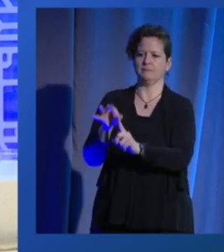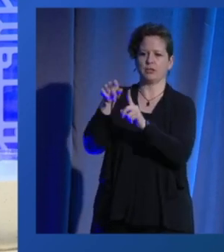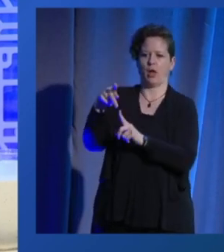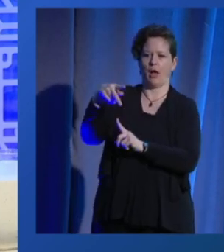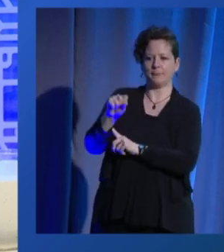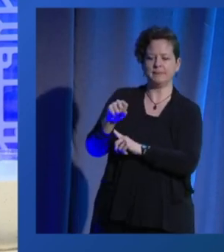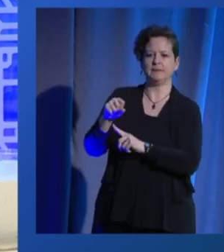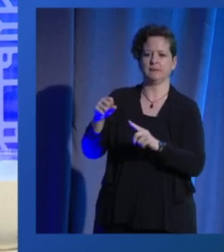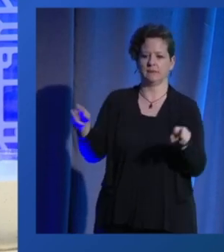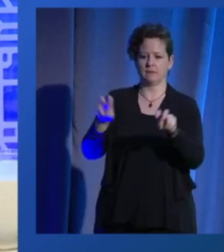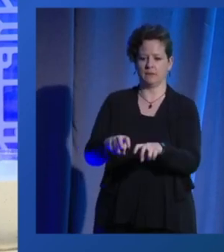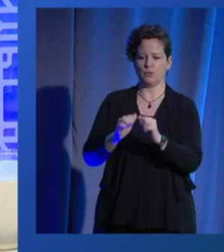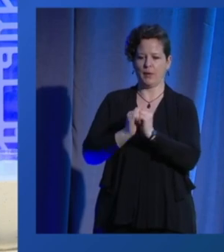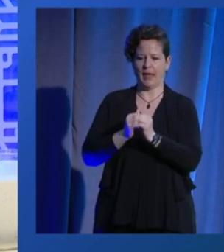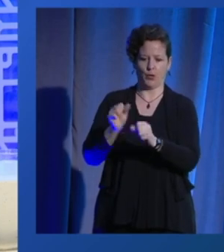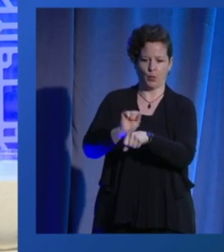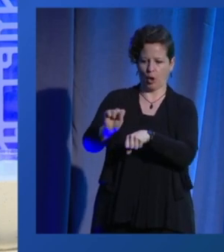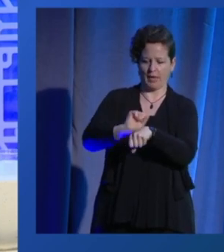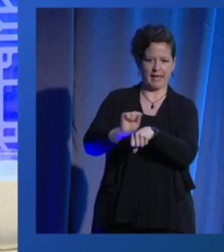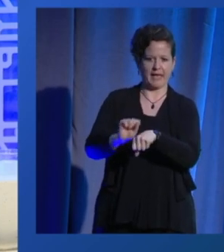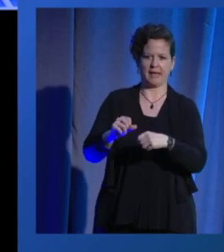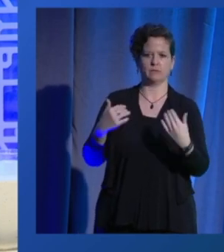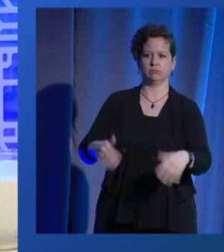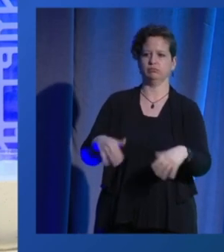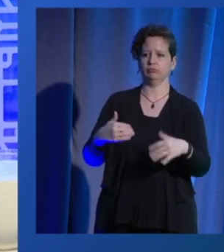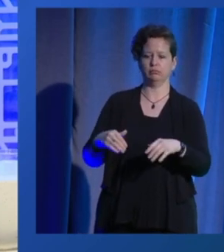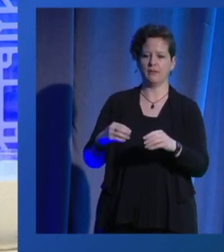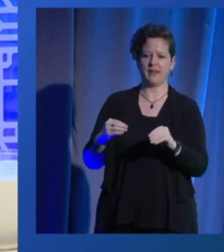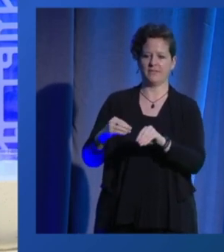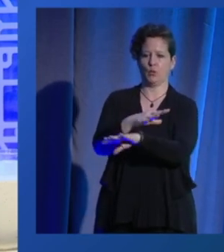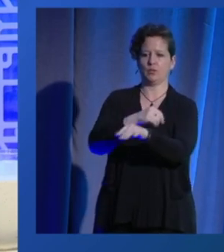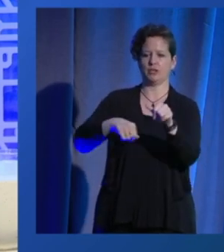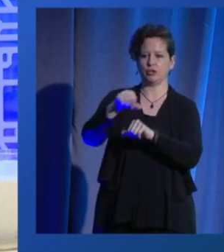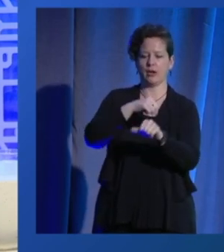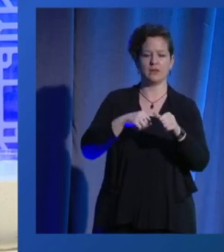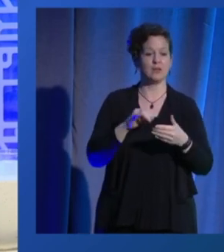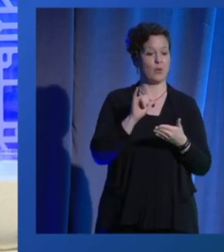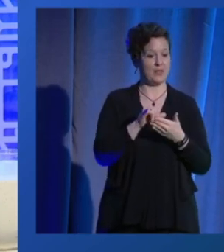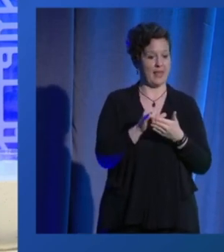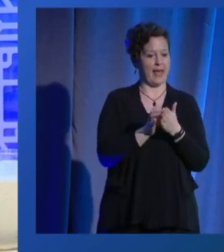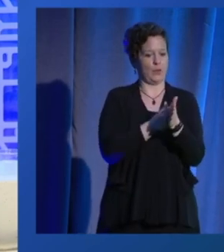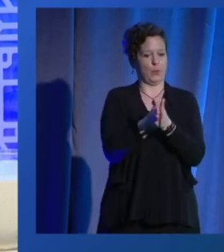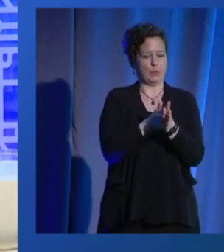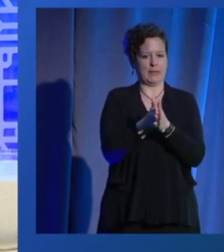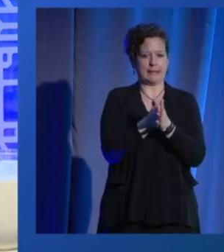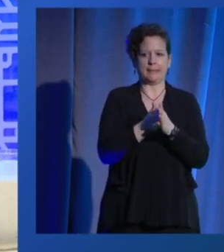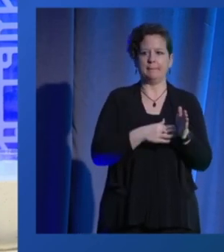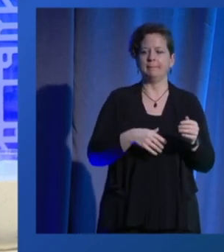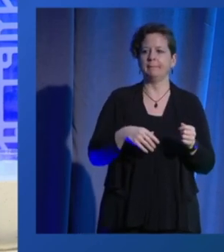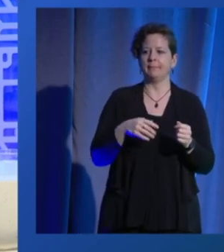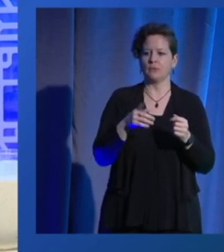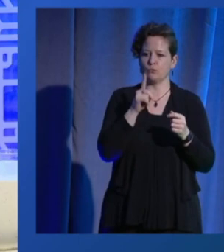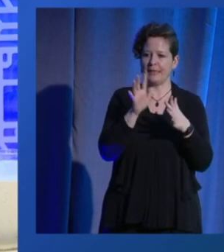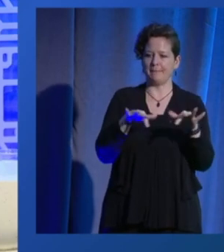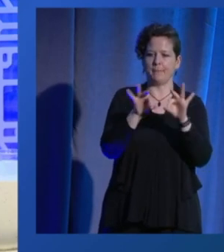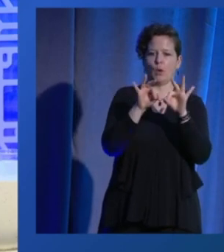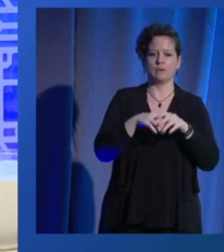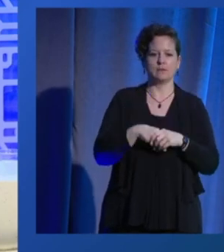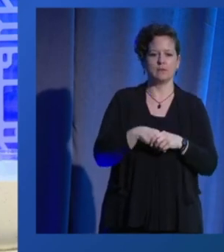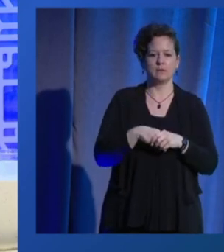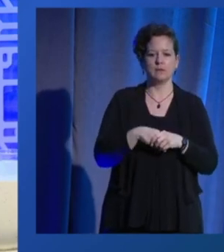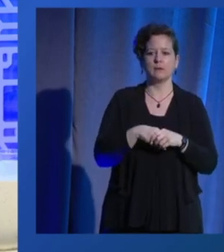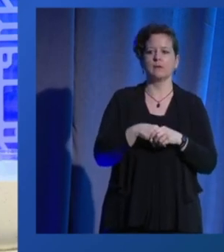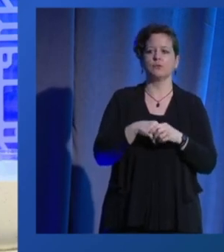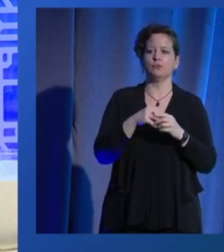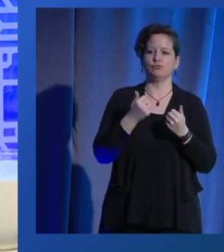to tackle that so I would say that enthusiasm that you brought up that that being uh Superior right to to to seek